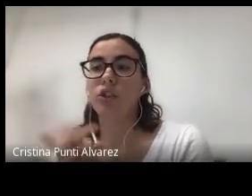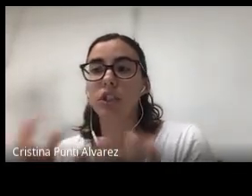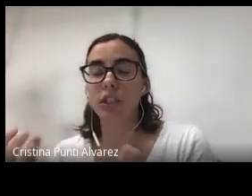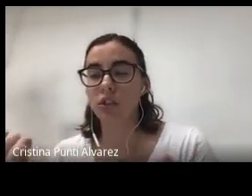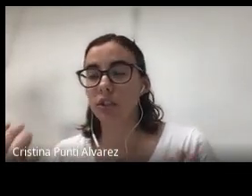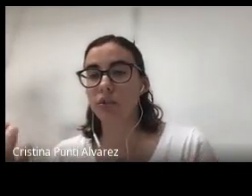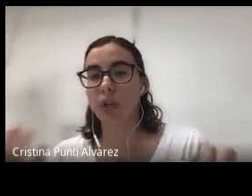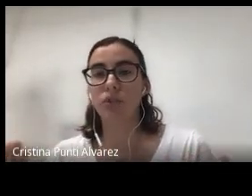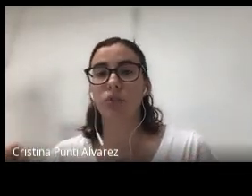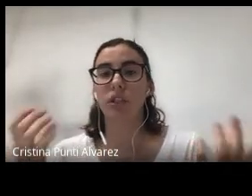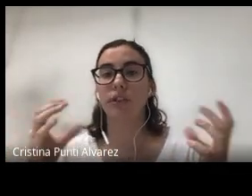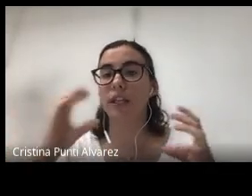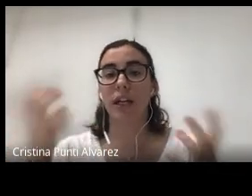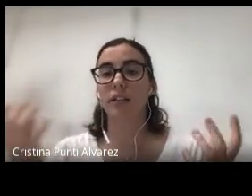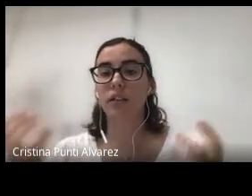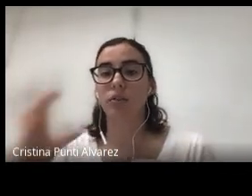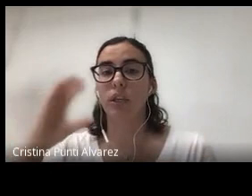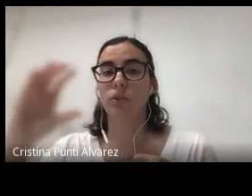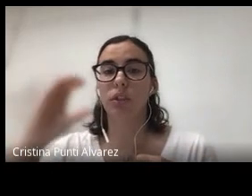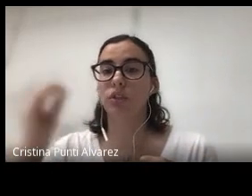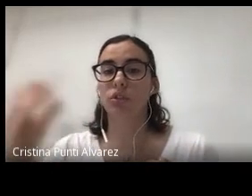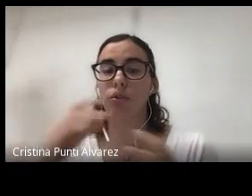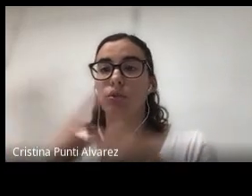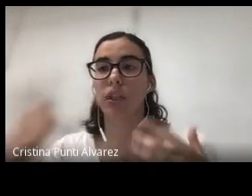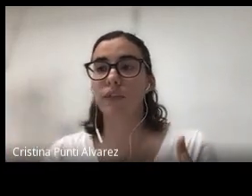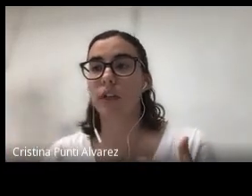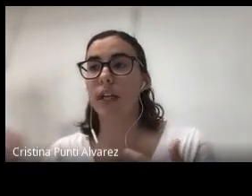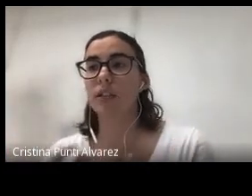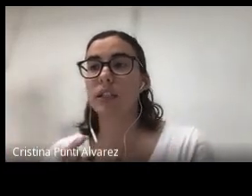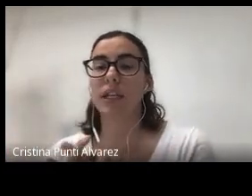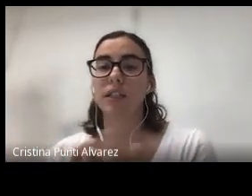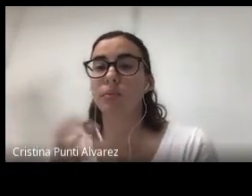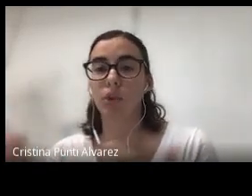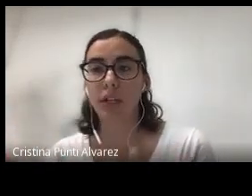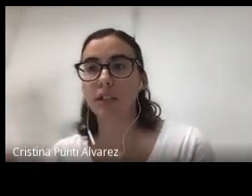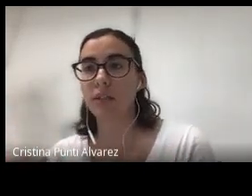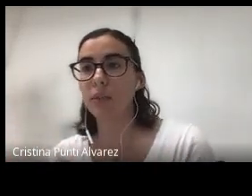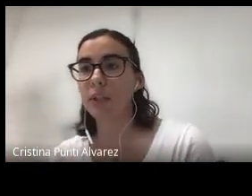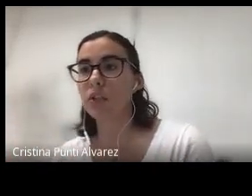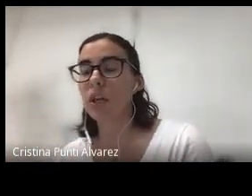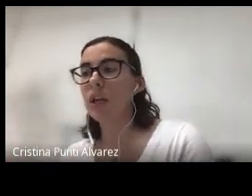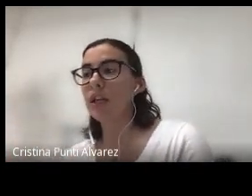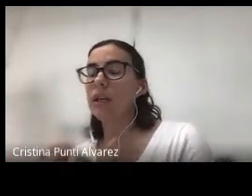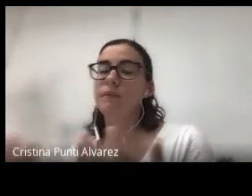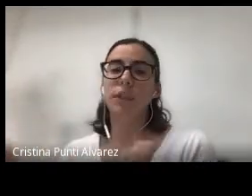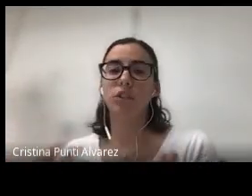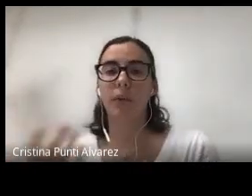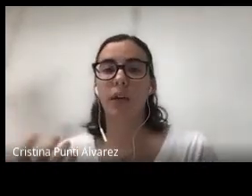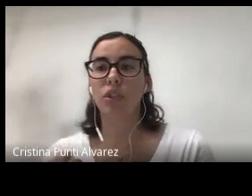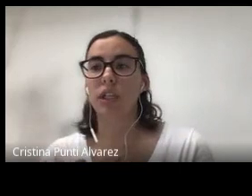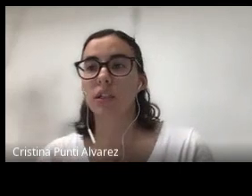Basically, it consists in trying to identify letters. So they would just go through the different letters. This task is more or less simple because it can